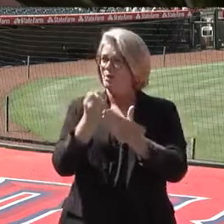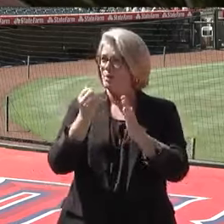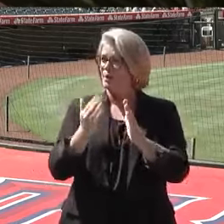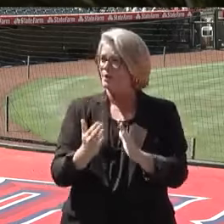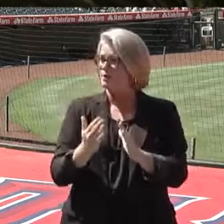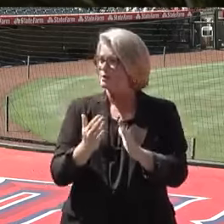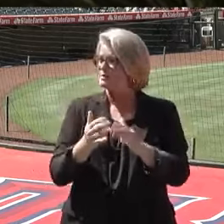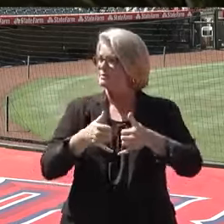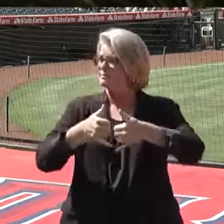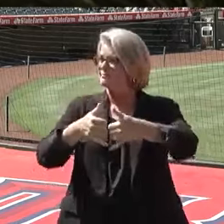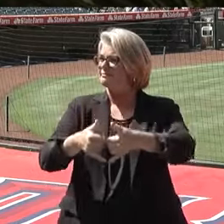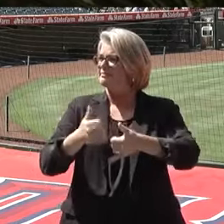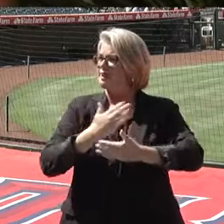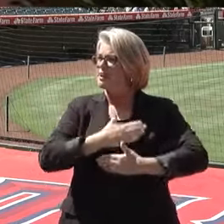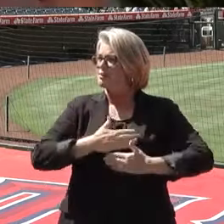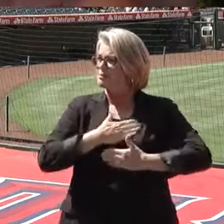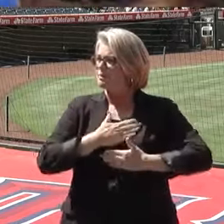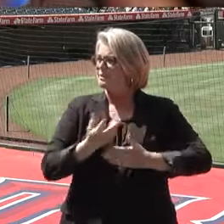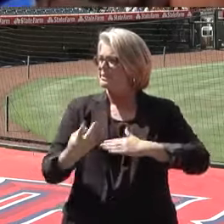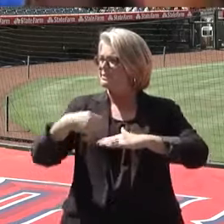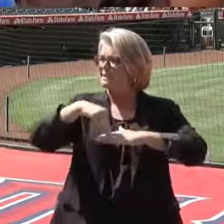recognized?